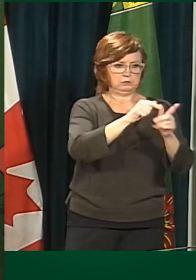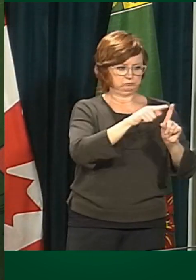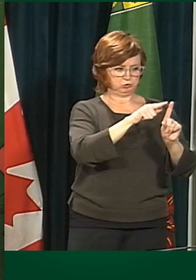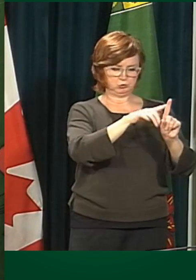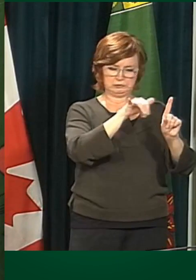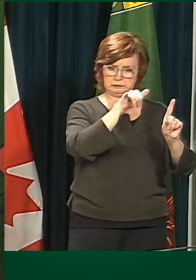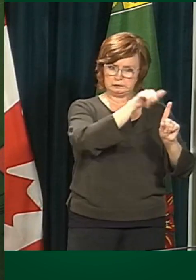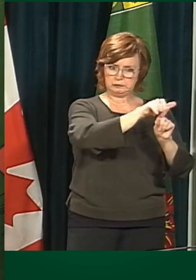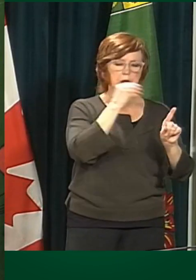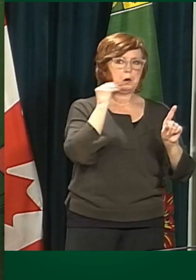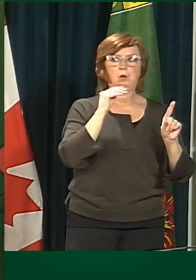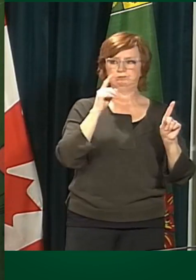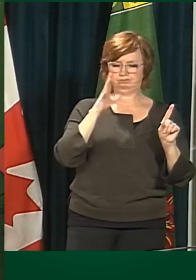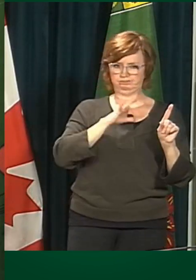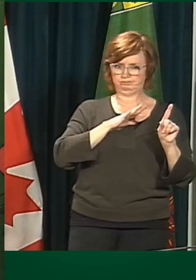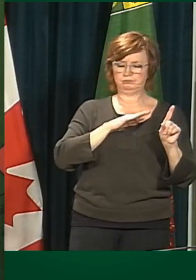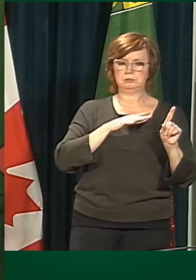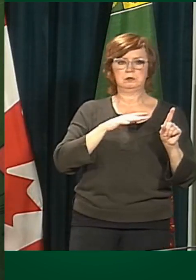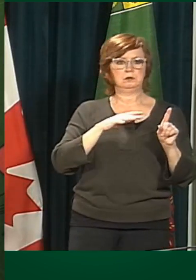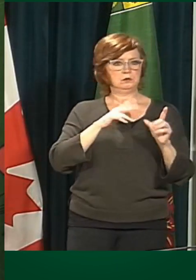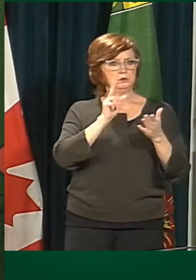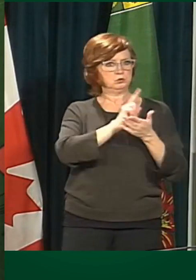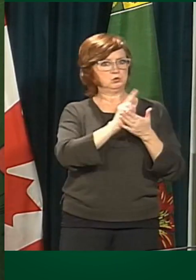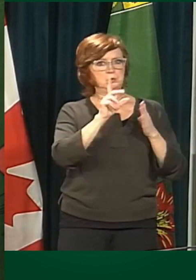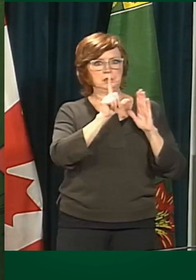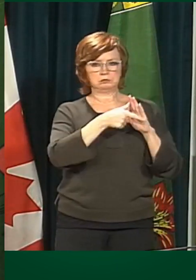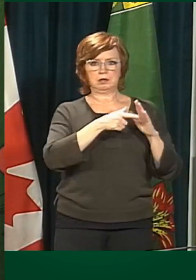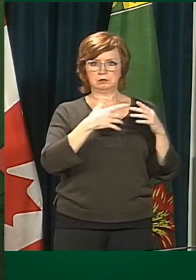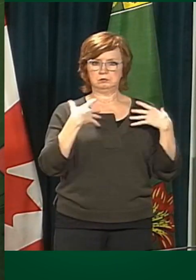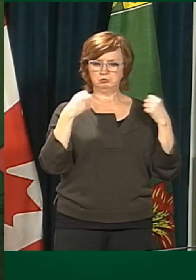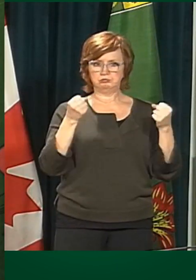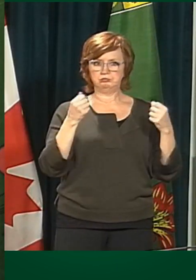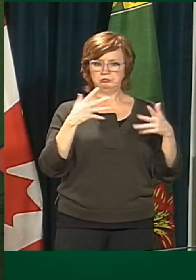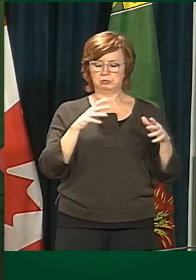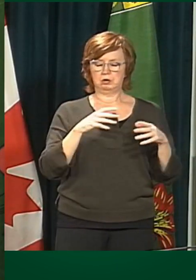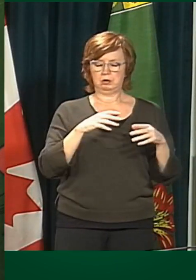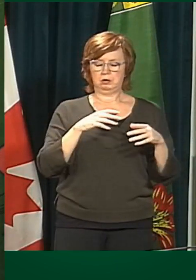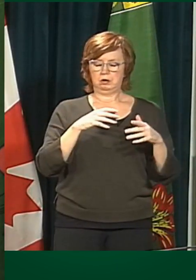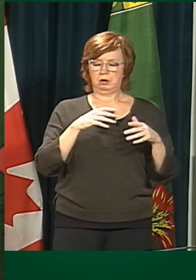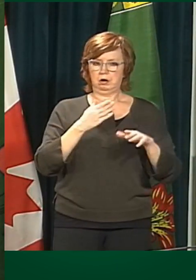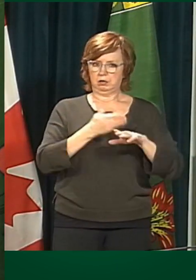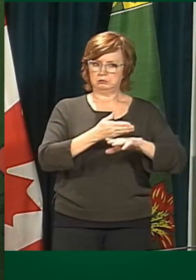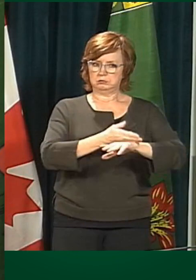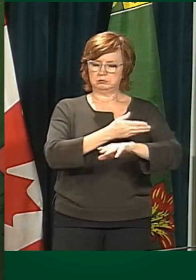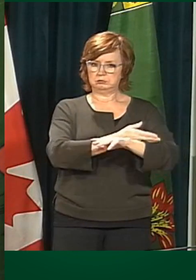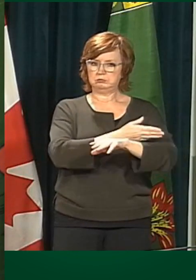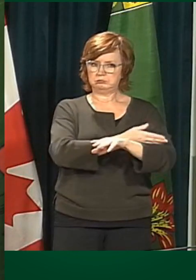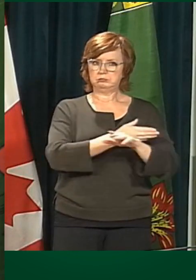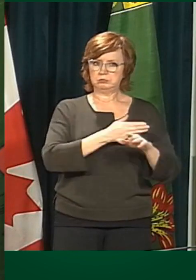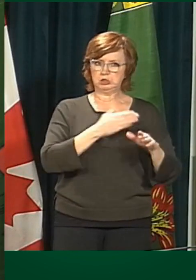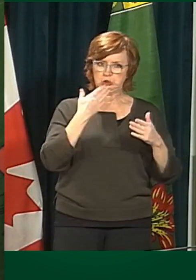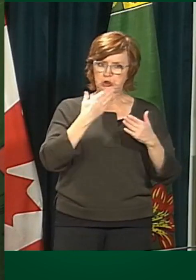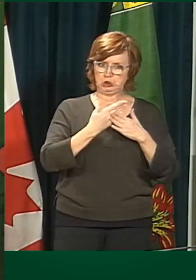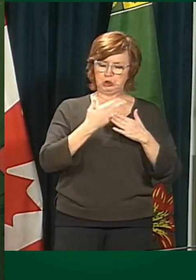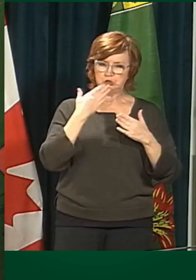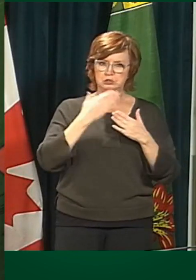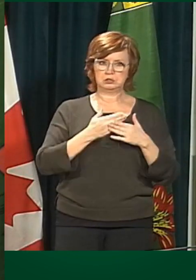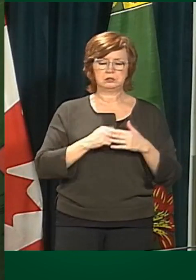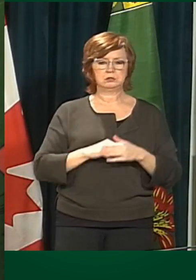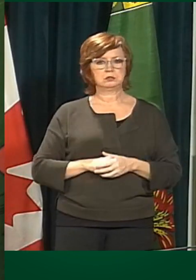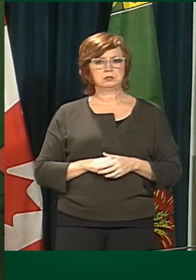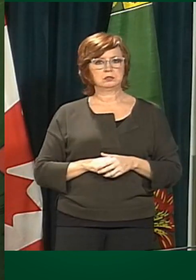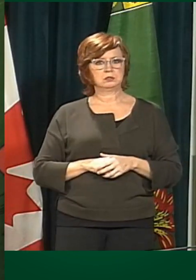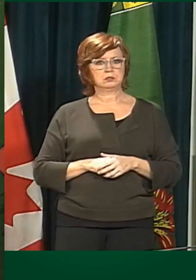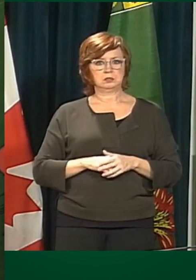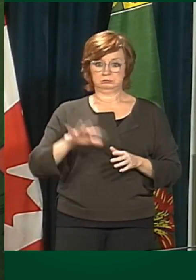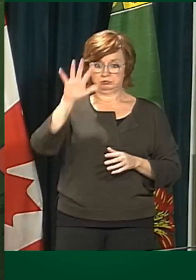self-isolated at home and recovered within 2 weeks. So there's lots of positive signs that anywhere in Saskatchewan, for the vast majority, isolating at